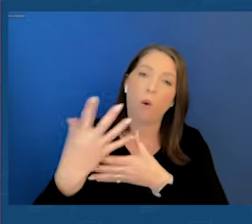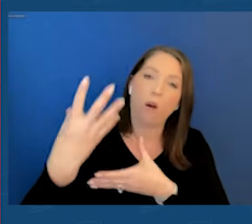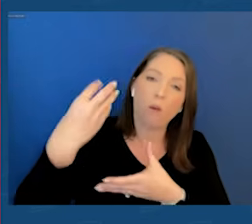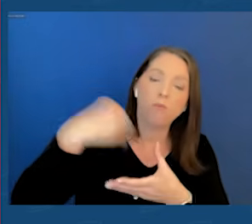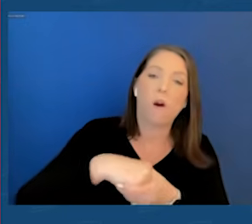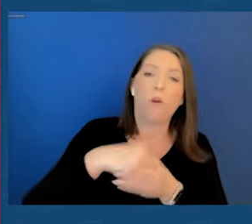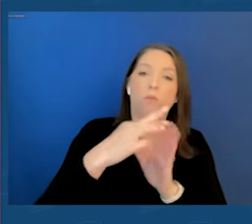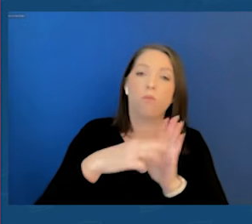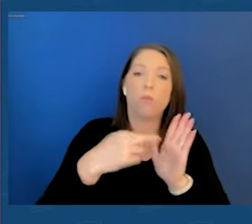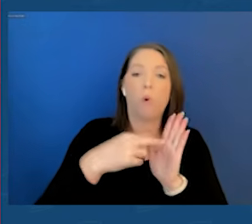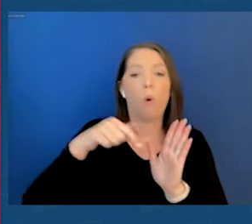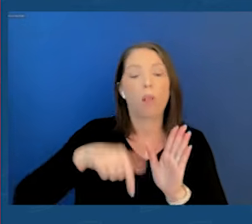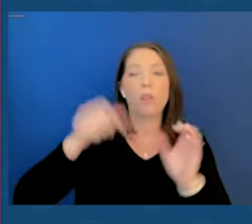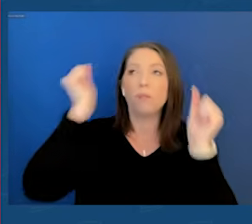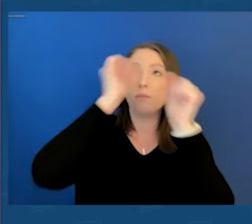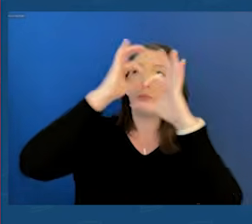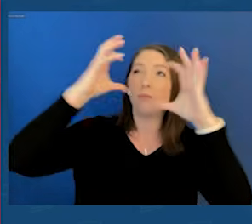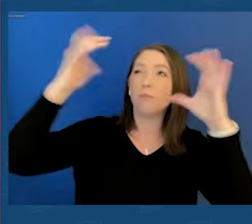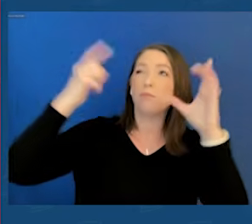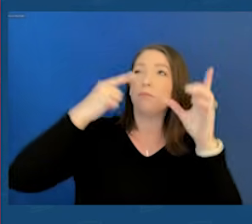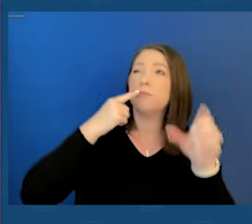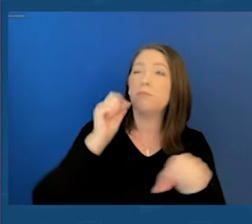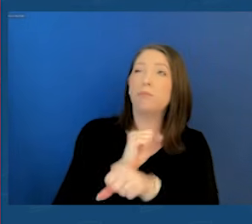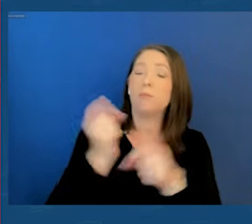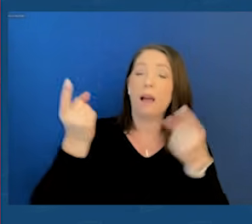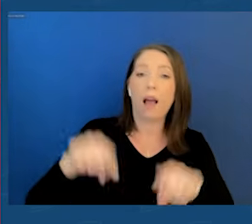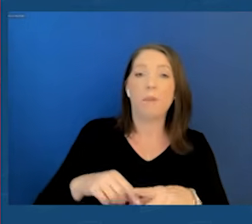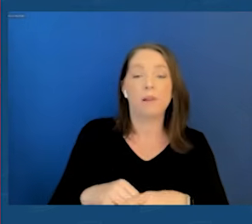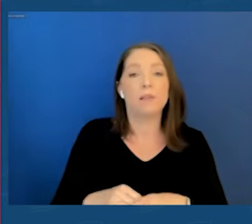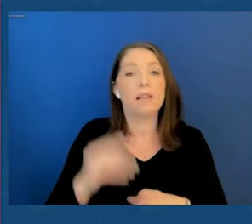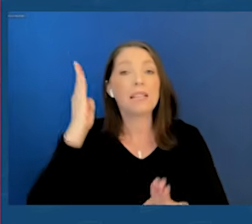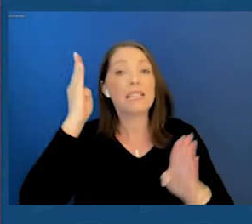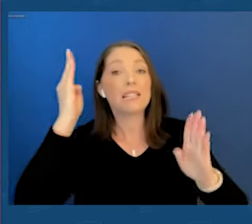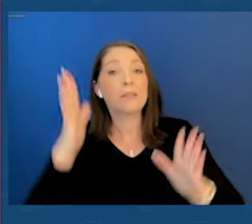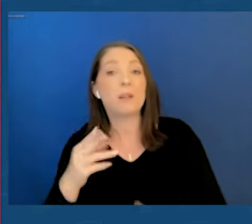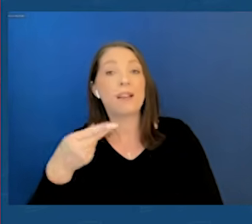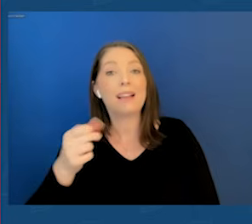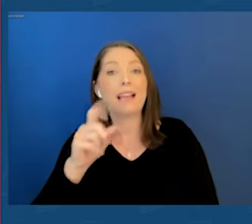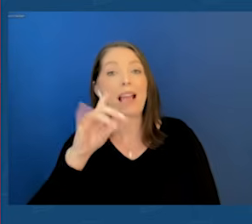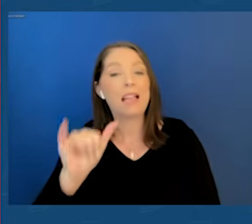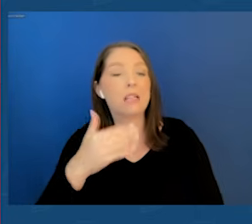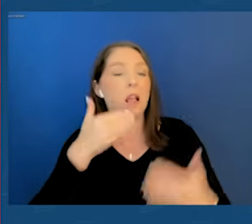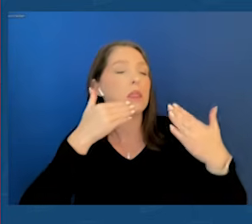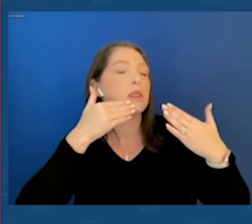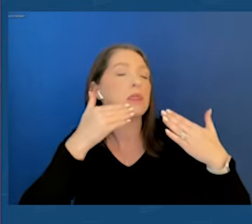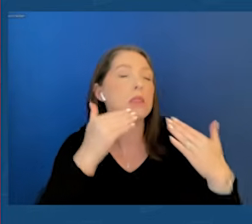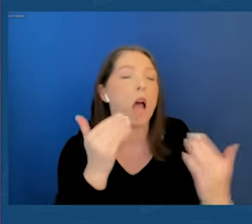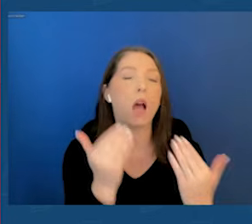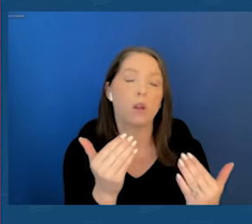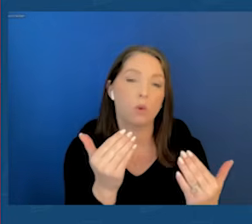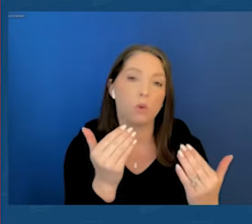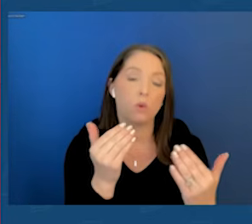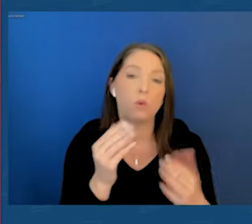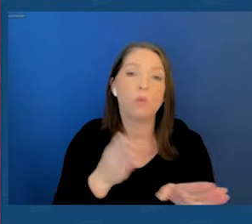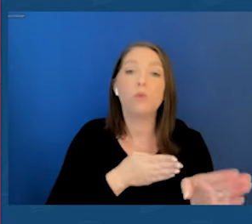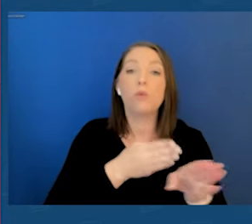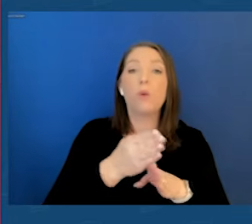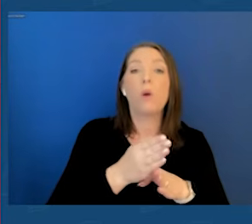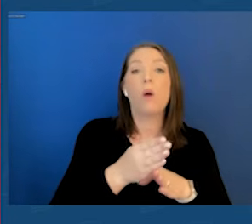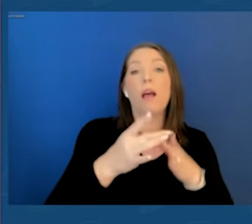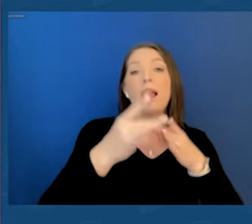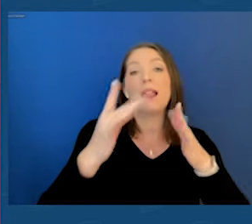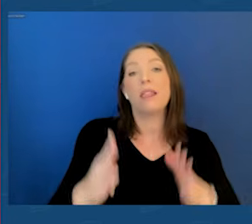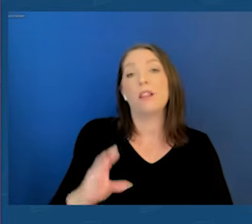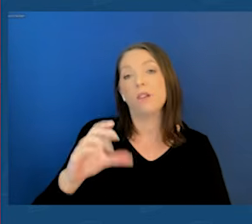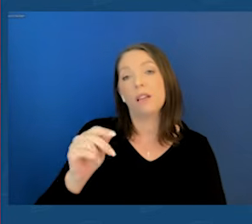vision and fruition. To Speaker Heastie, thank you so much for convening us. For Majority Leader Andrea Stewart-Cousins, thank you